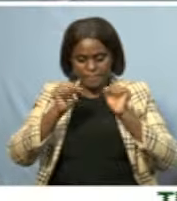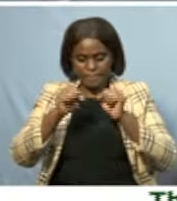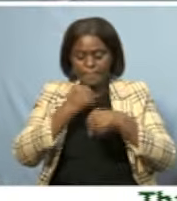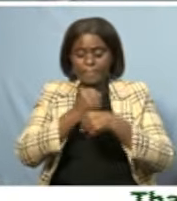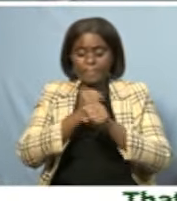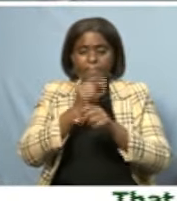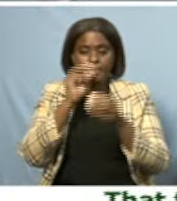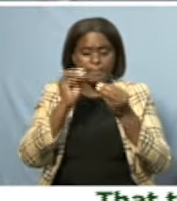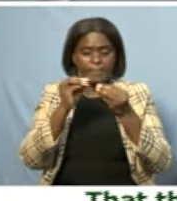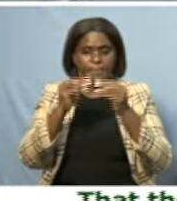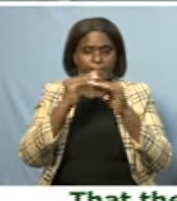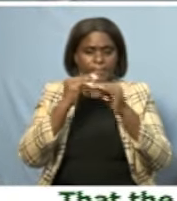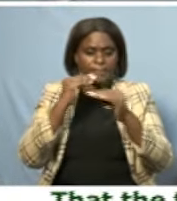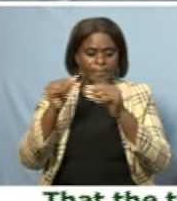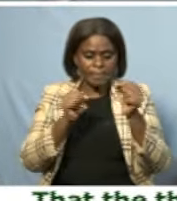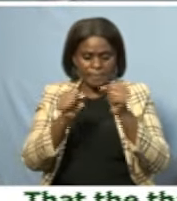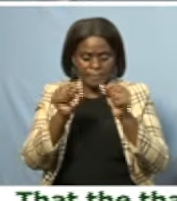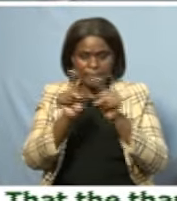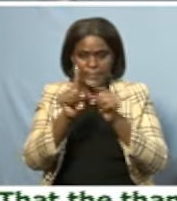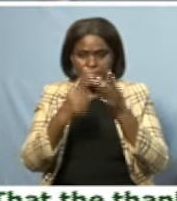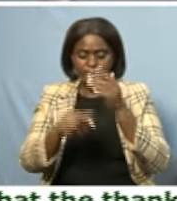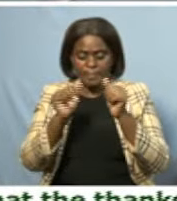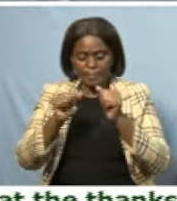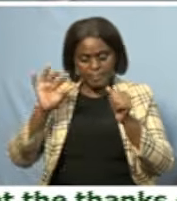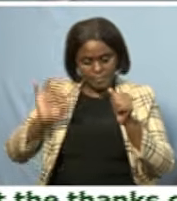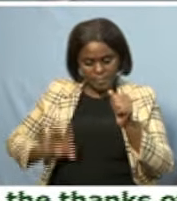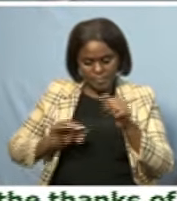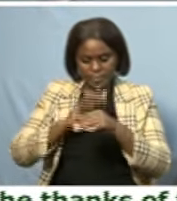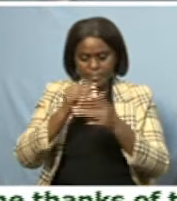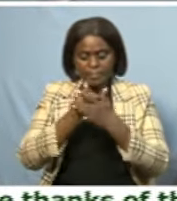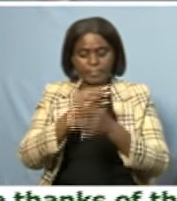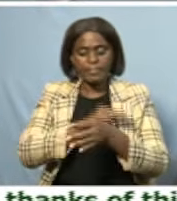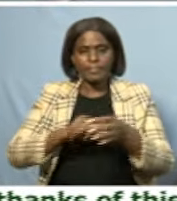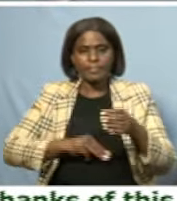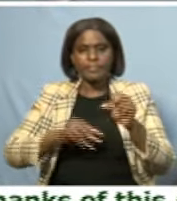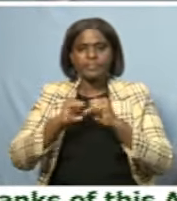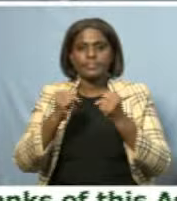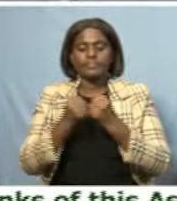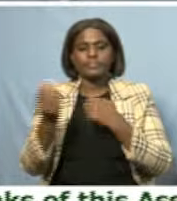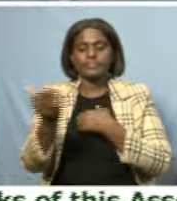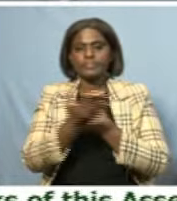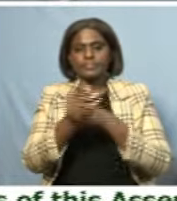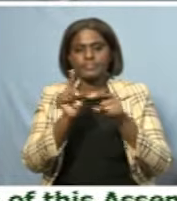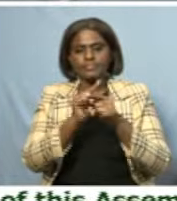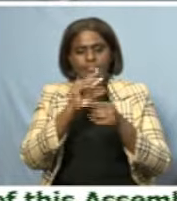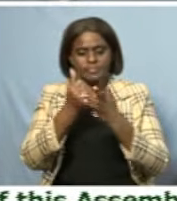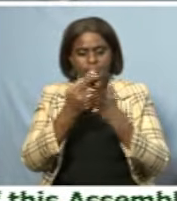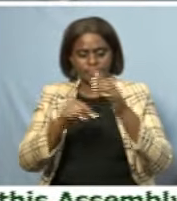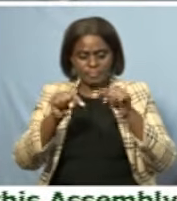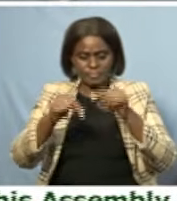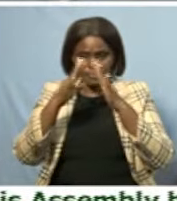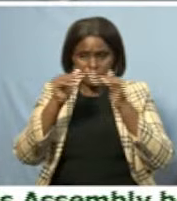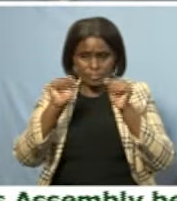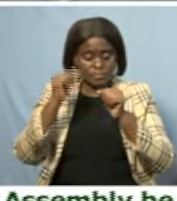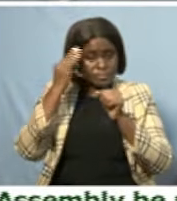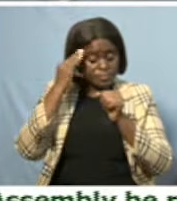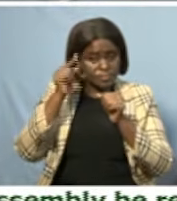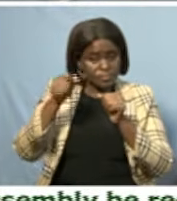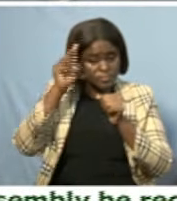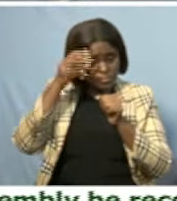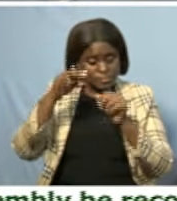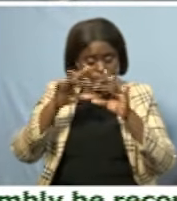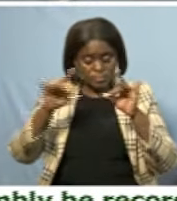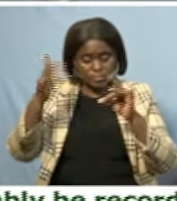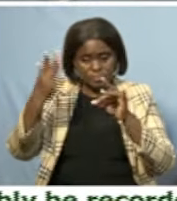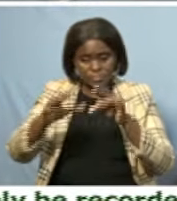just and equitable system that benefits all members of society. As the House may wish to note, the Ministry of Lands and